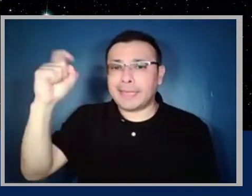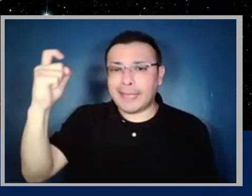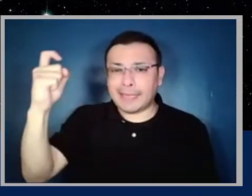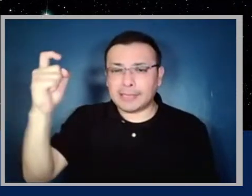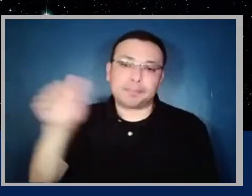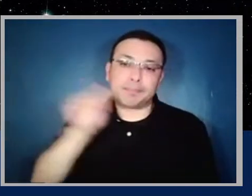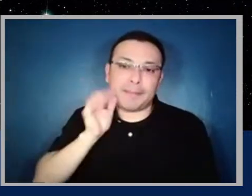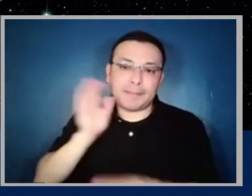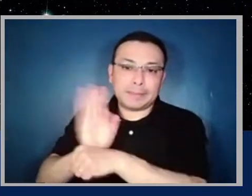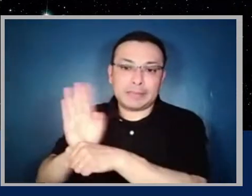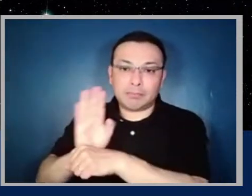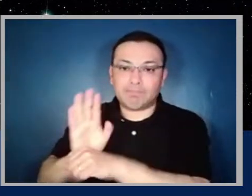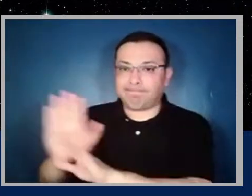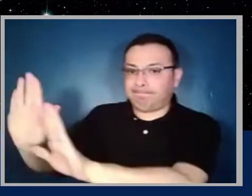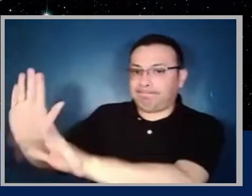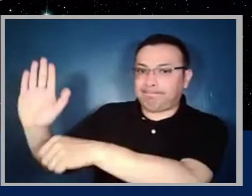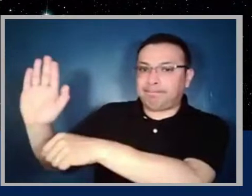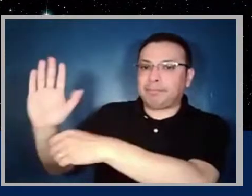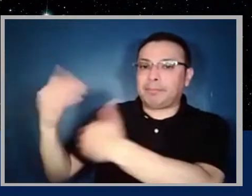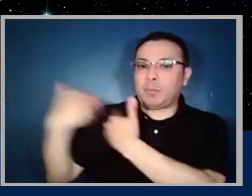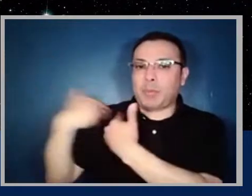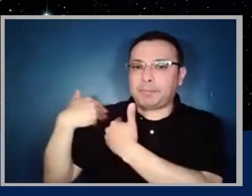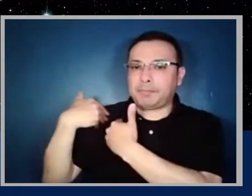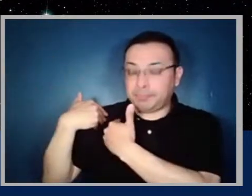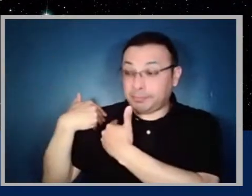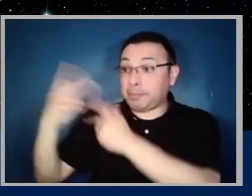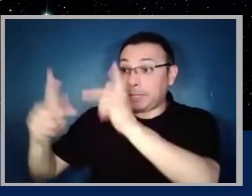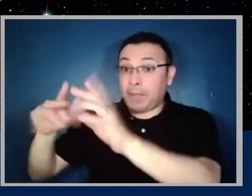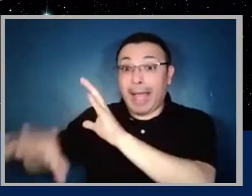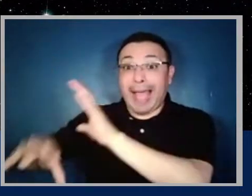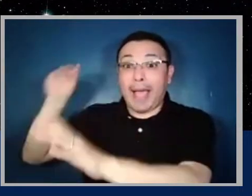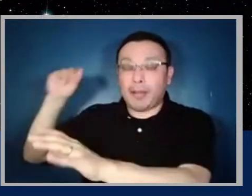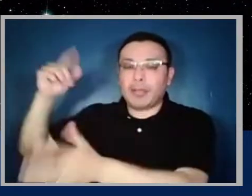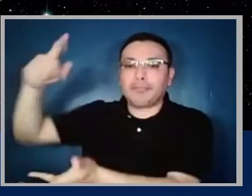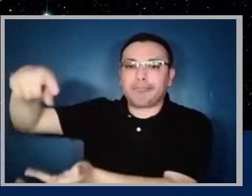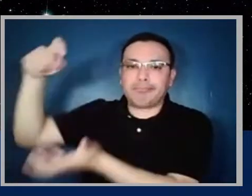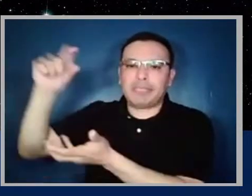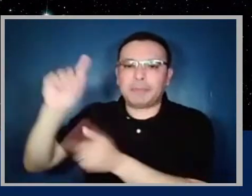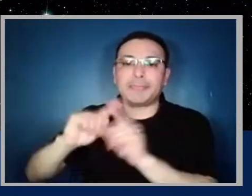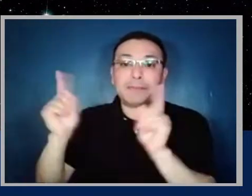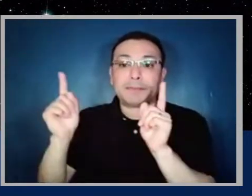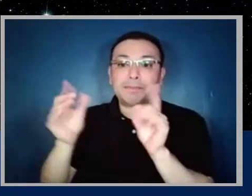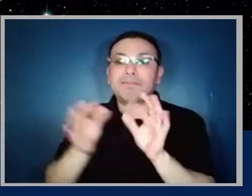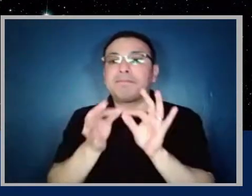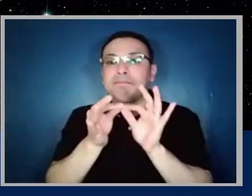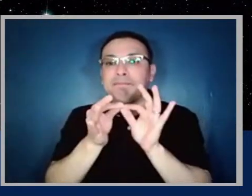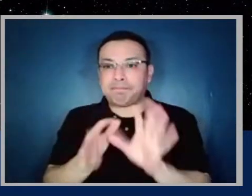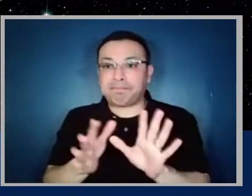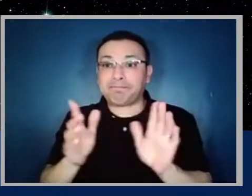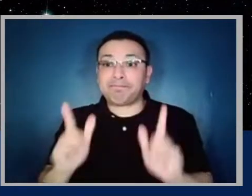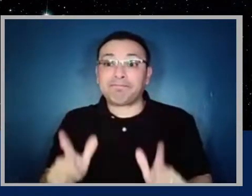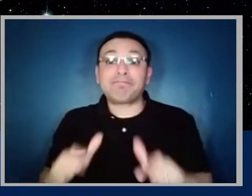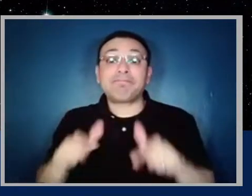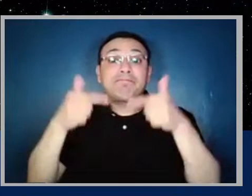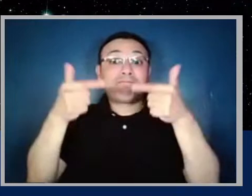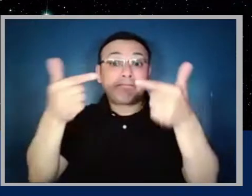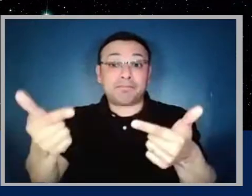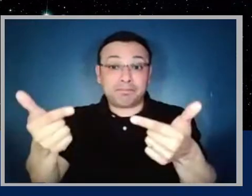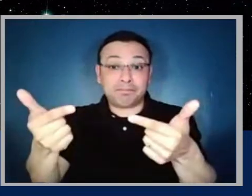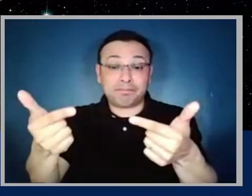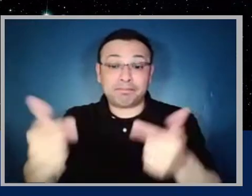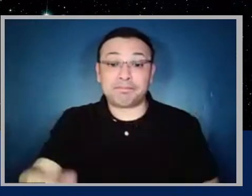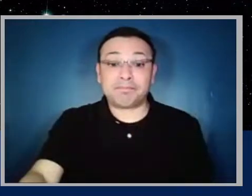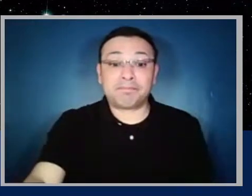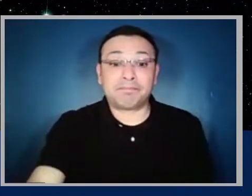their capsules after the crew is out. So it's a little different. Yeah, that's true. We partner with the